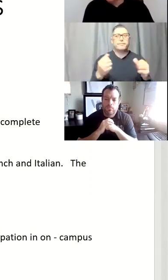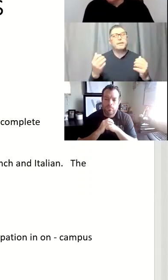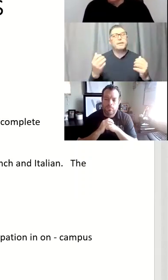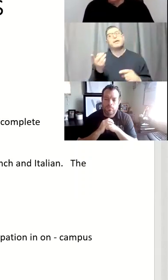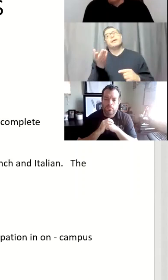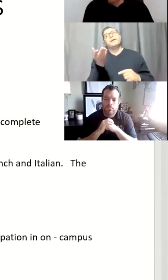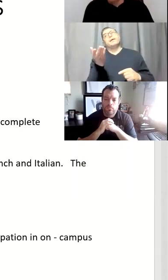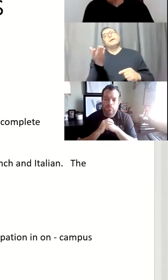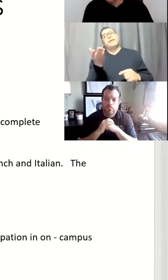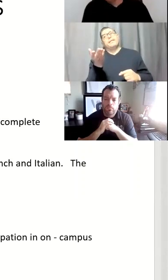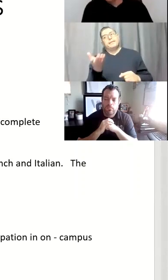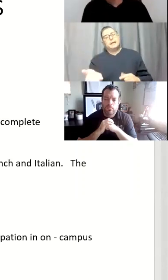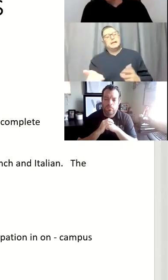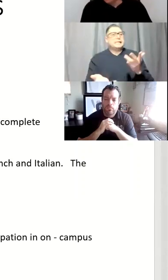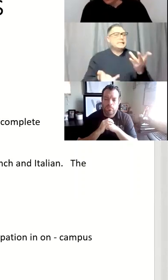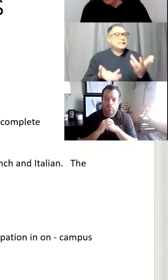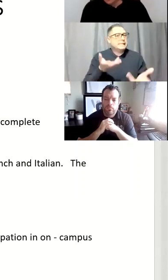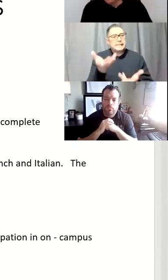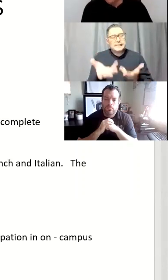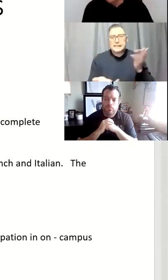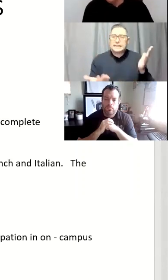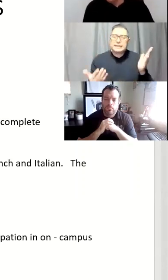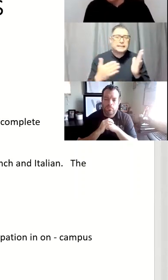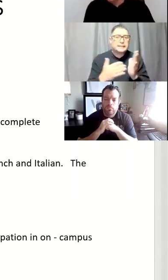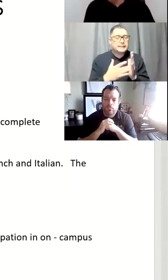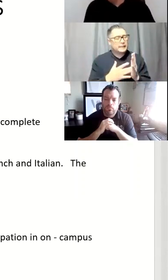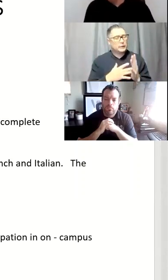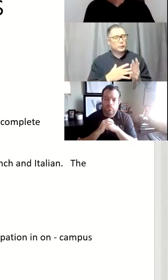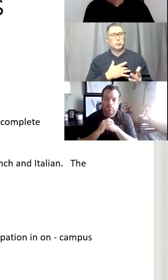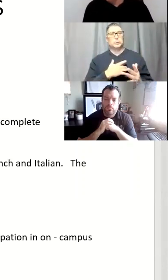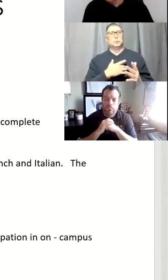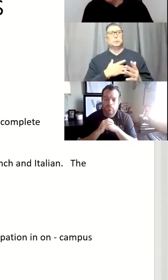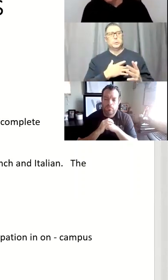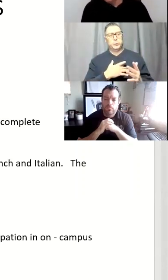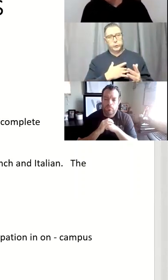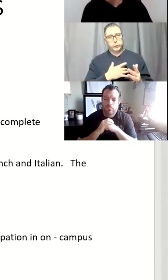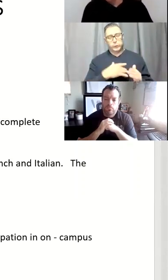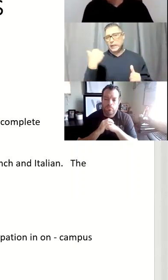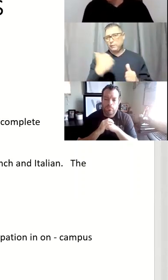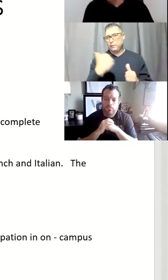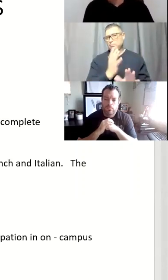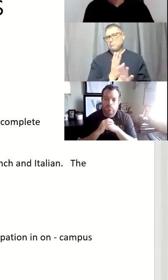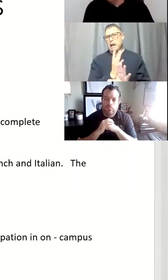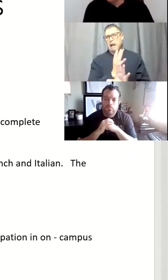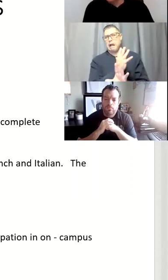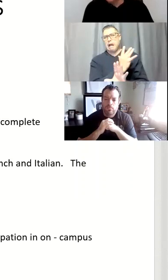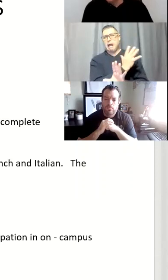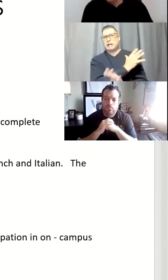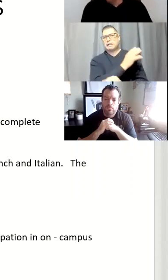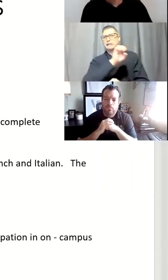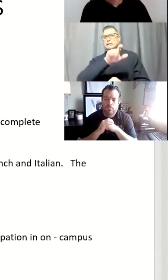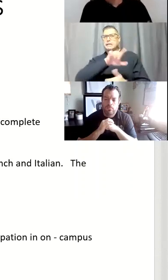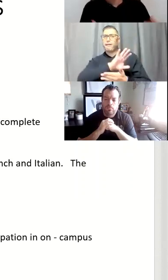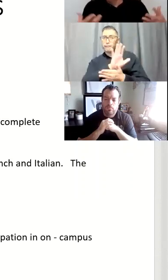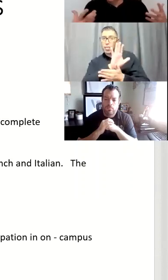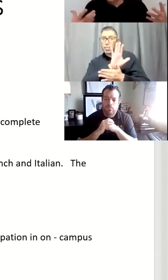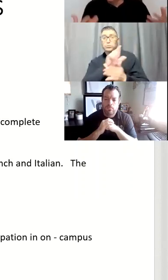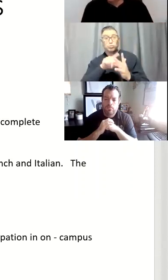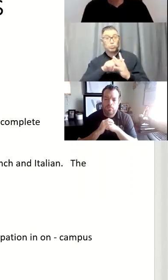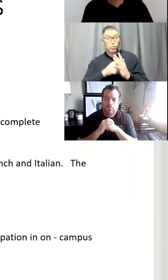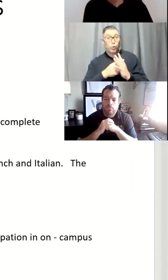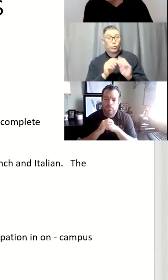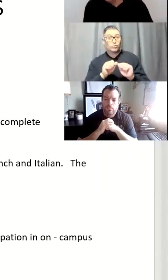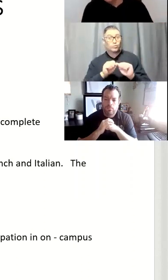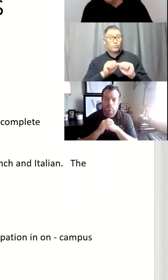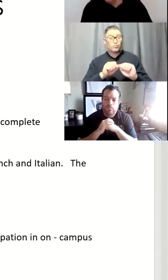that, you know, I have found it enriching. I remember when we first started our American Sign Language films, where we have, you